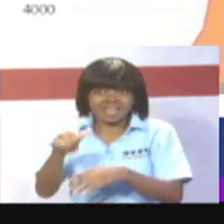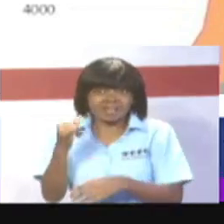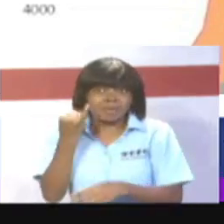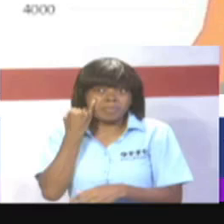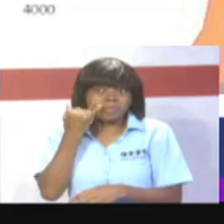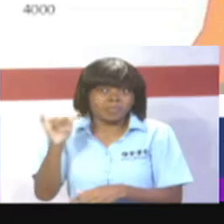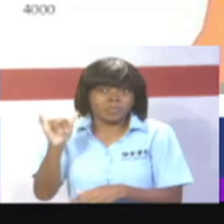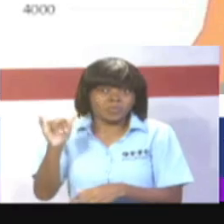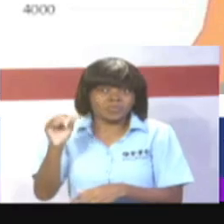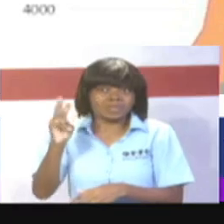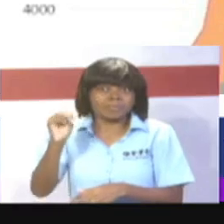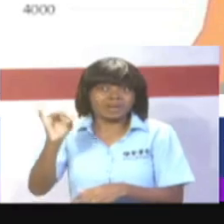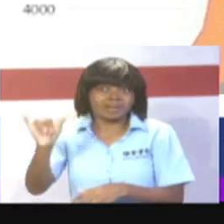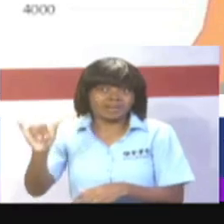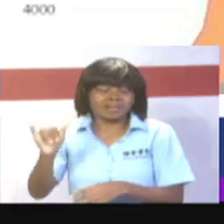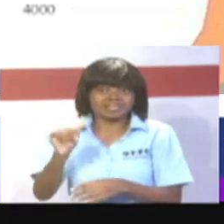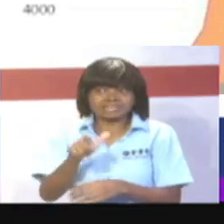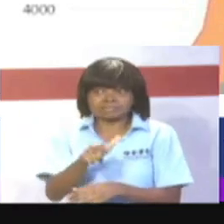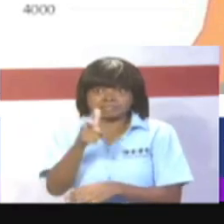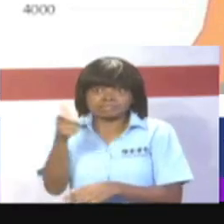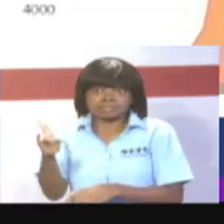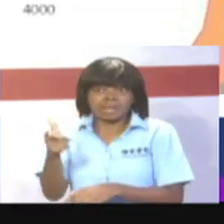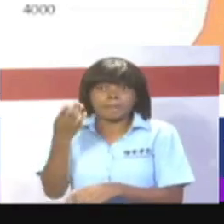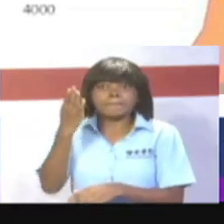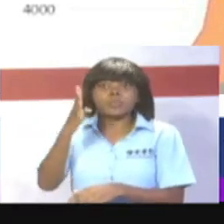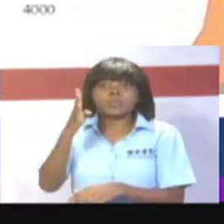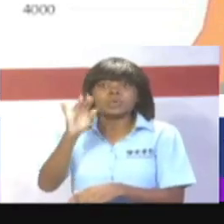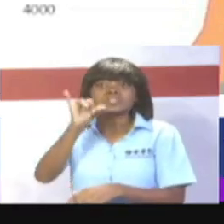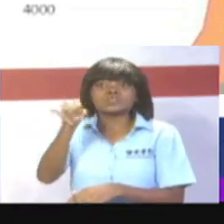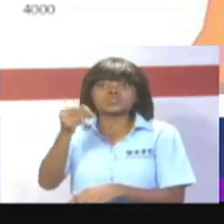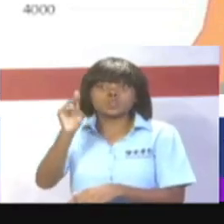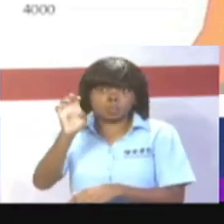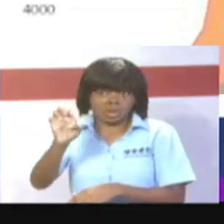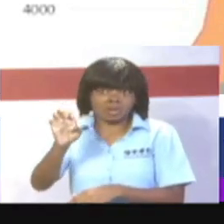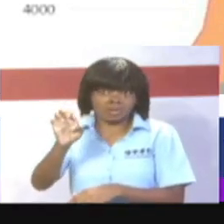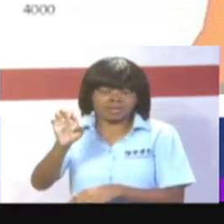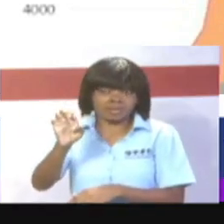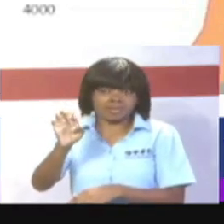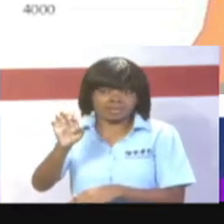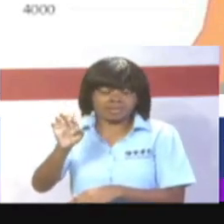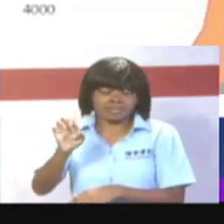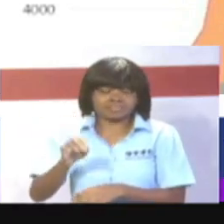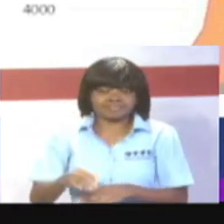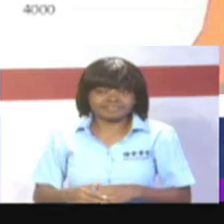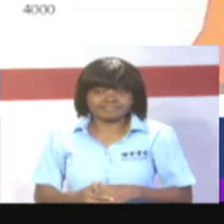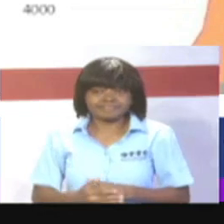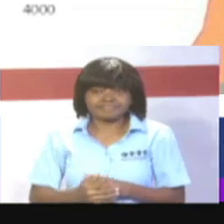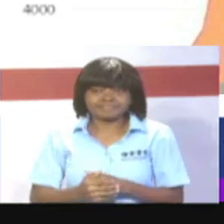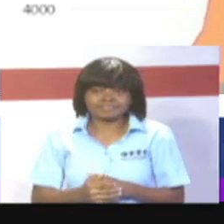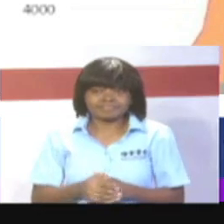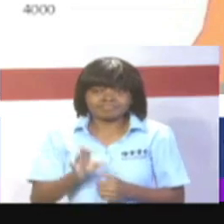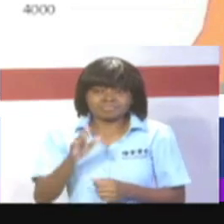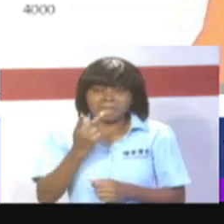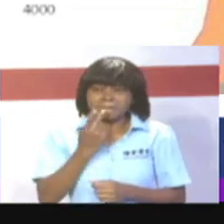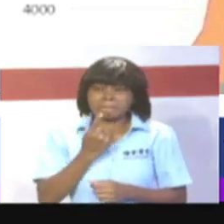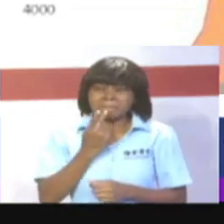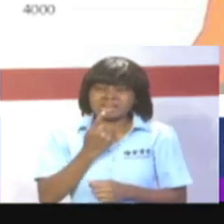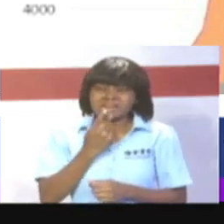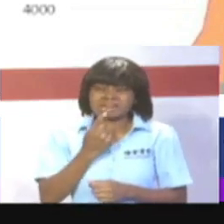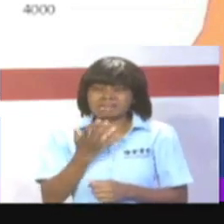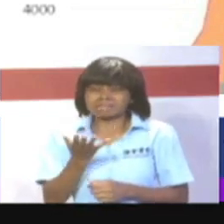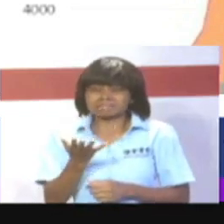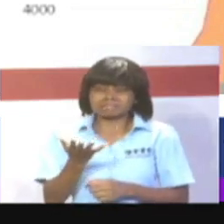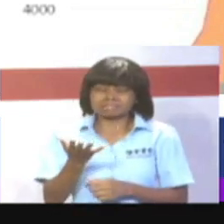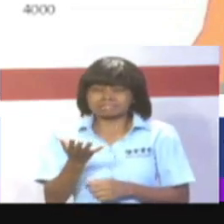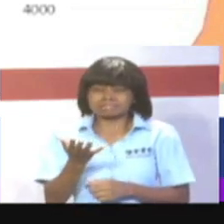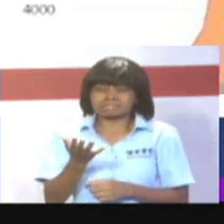it, the blue or cyan is the month of June. And then the fuchsia, indigo, and orange